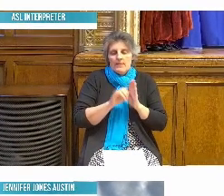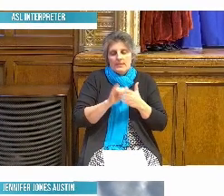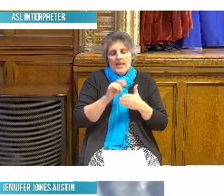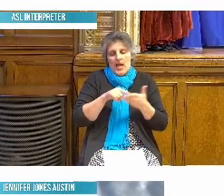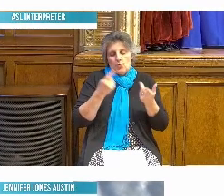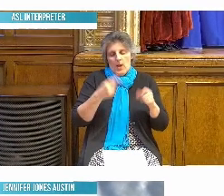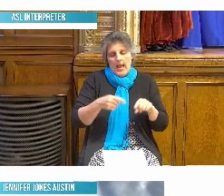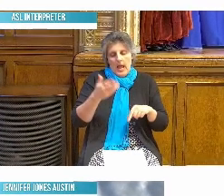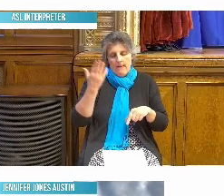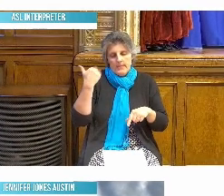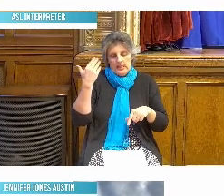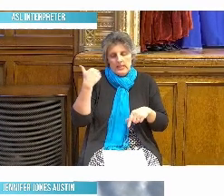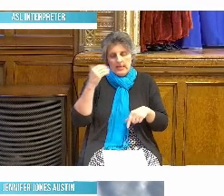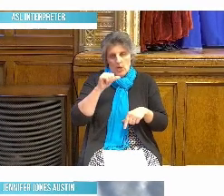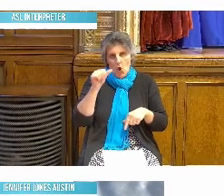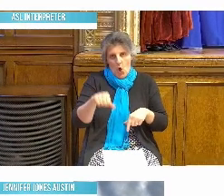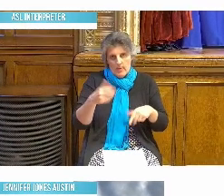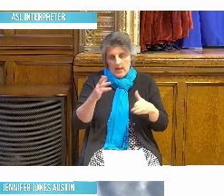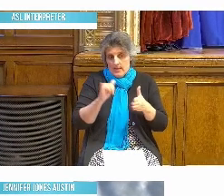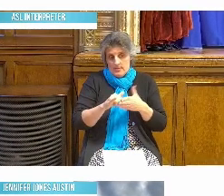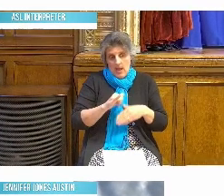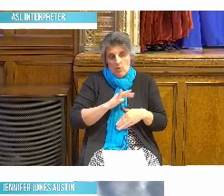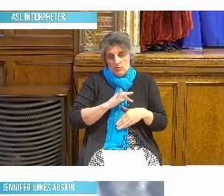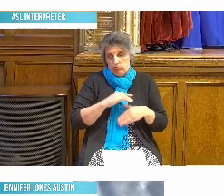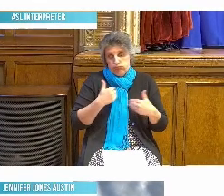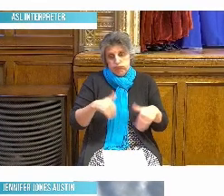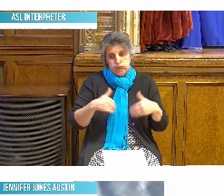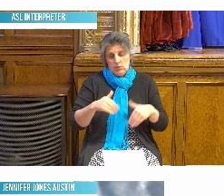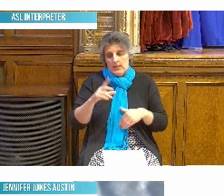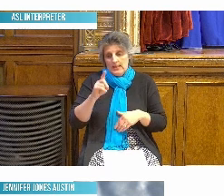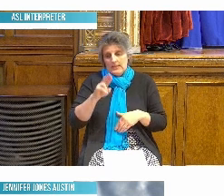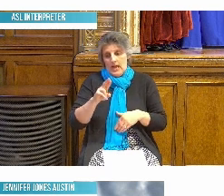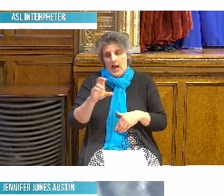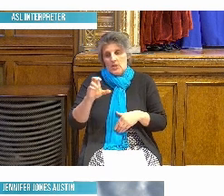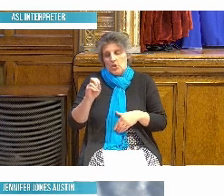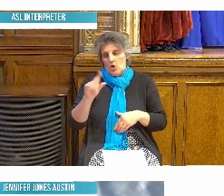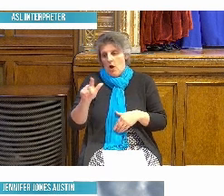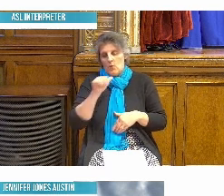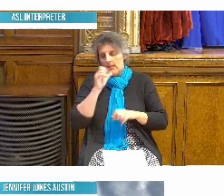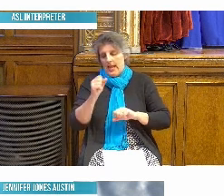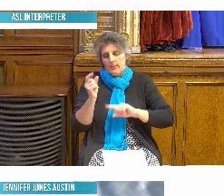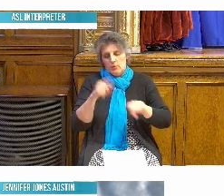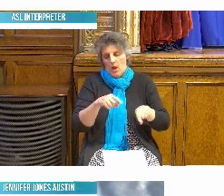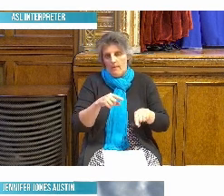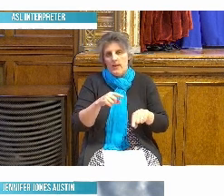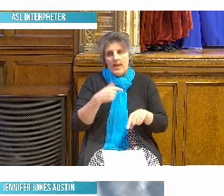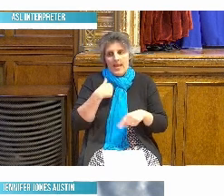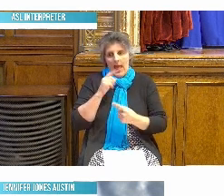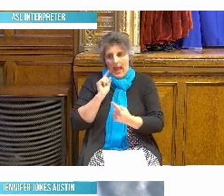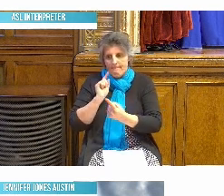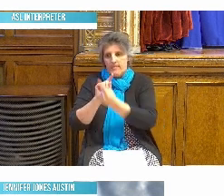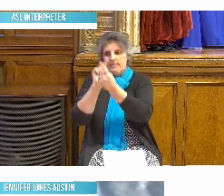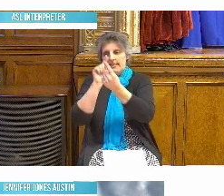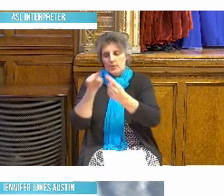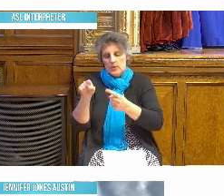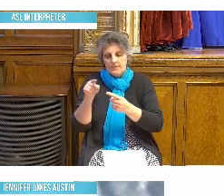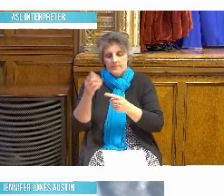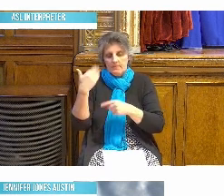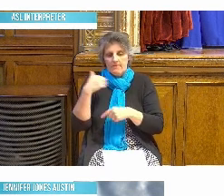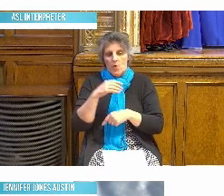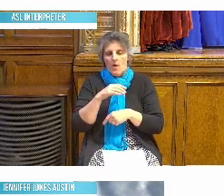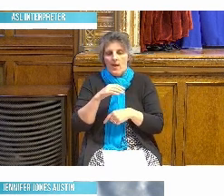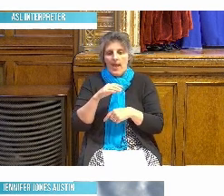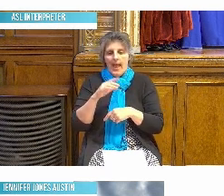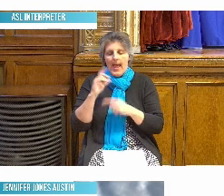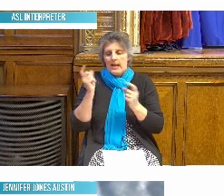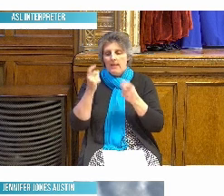happened in Albany. That was really tremendous. Dr. Carr was not able to come. In fact, I bumped into him at a commemoration the